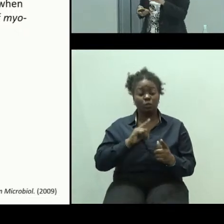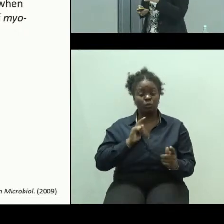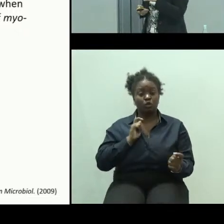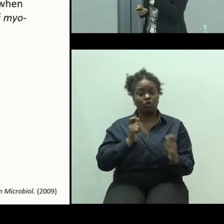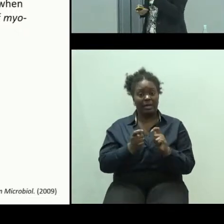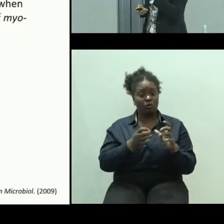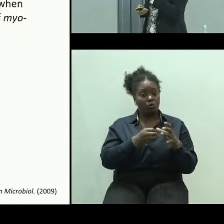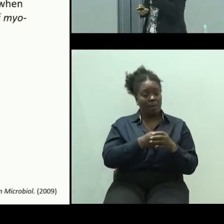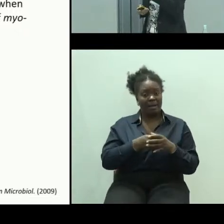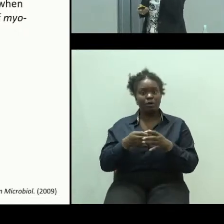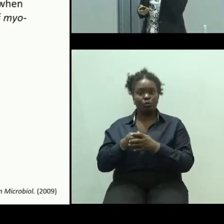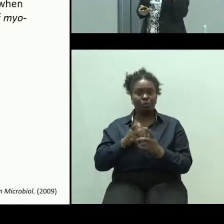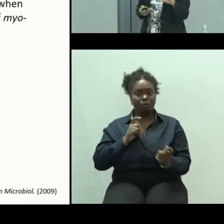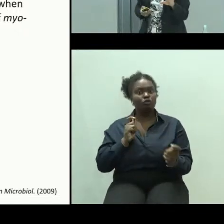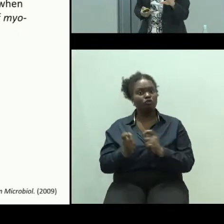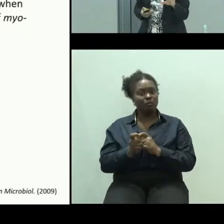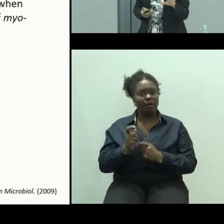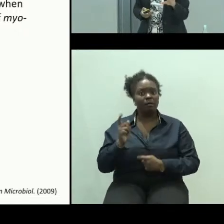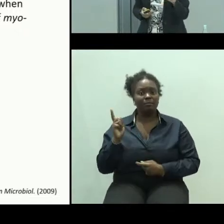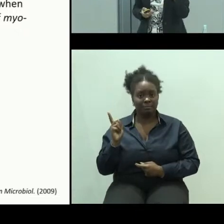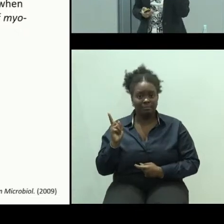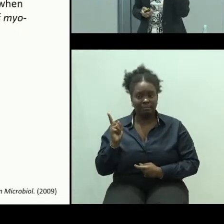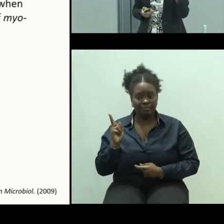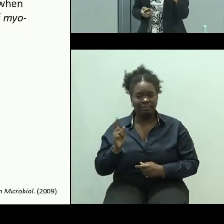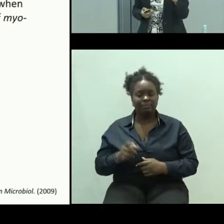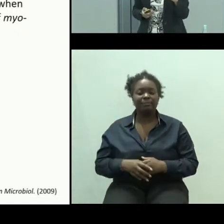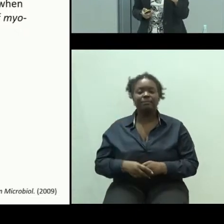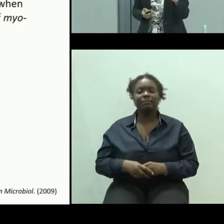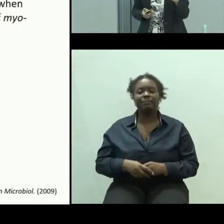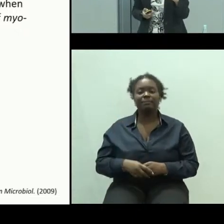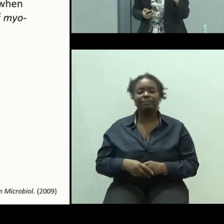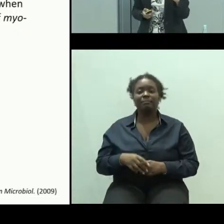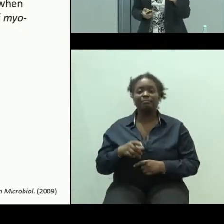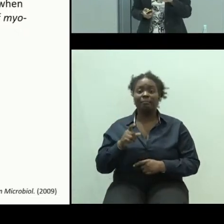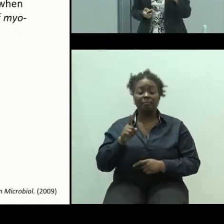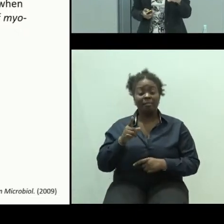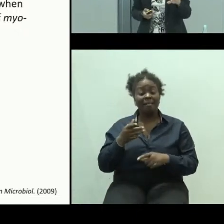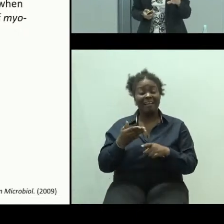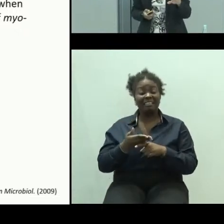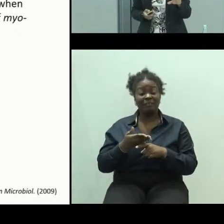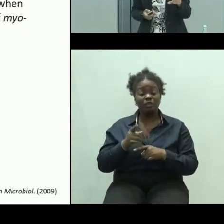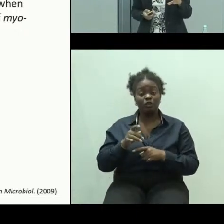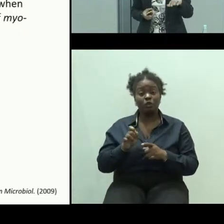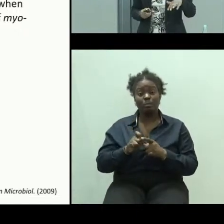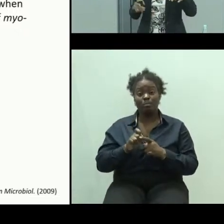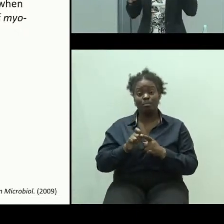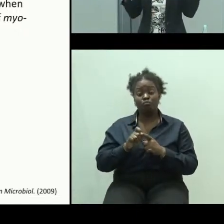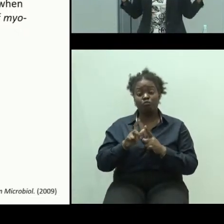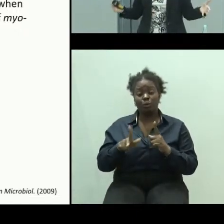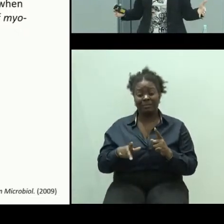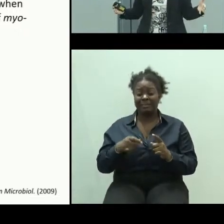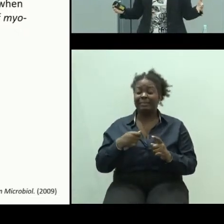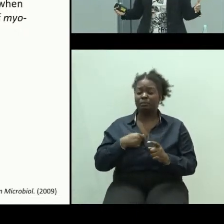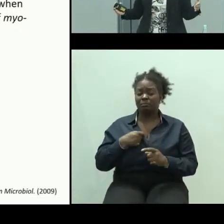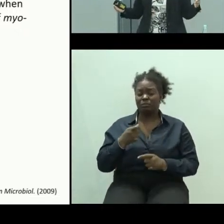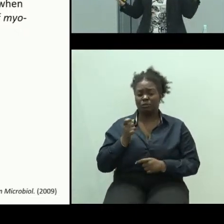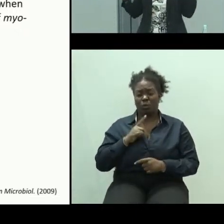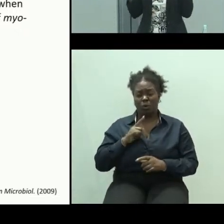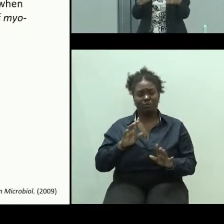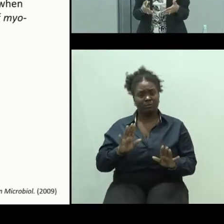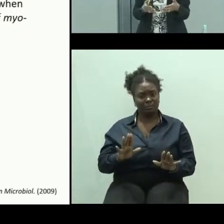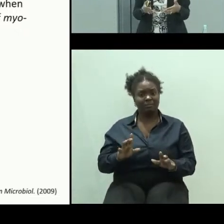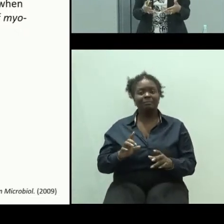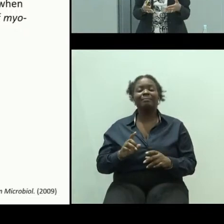And we knew from our first publication that the activity of this protein was very odd. It was much higher if